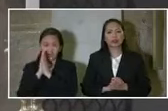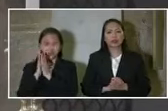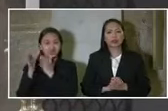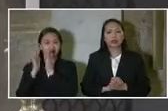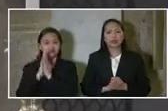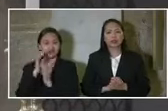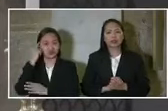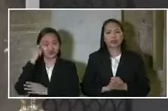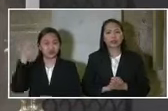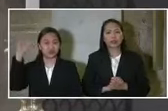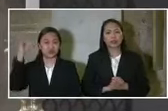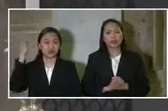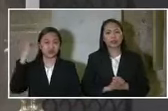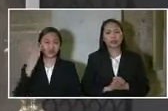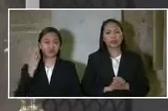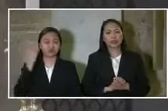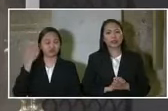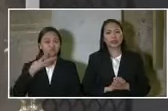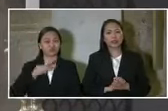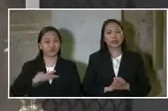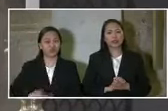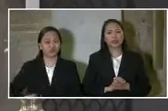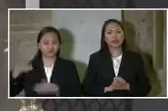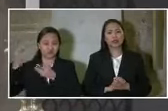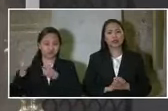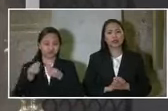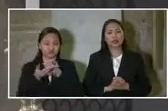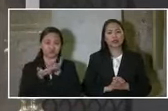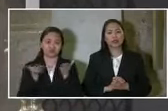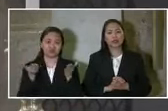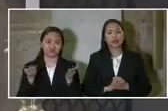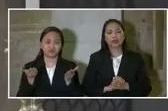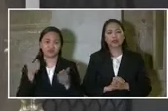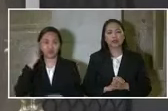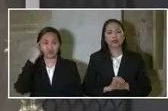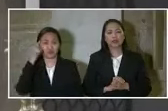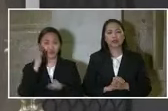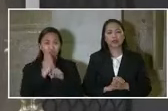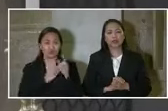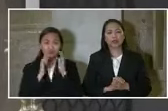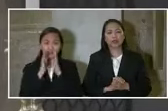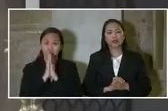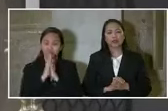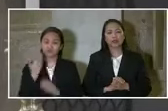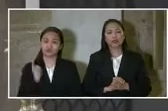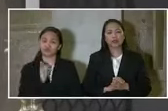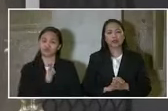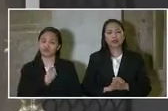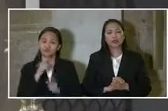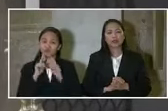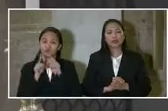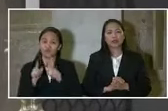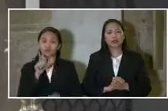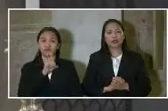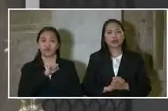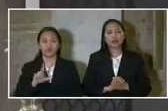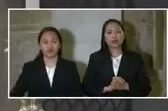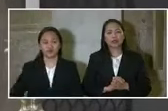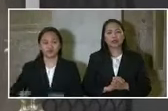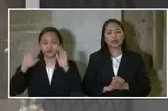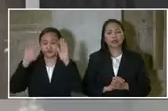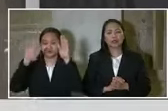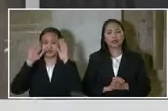asking for the graces He wishes to give us. For every petition, let us say, Lord,